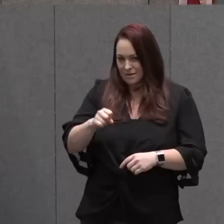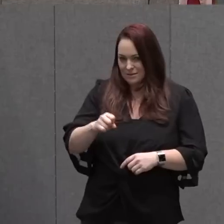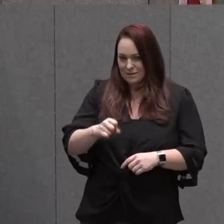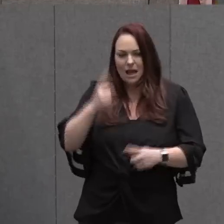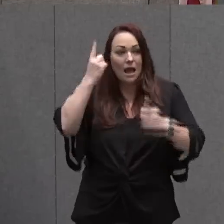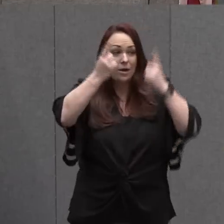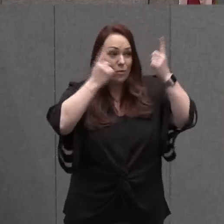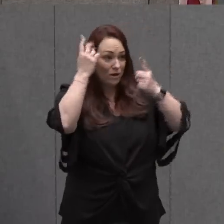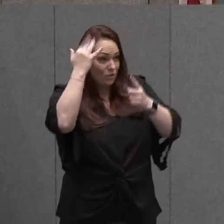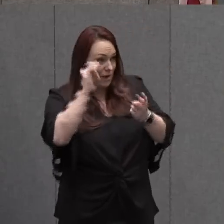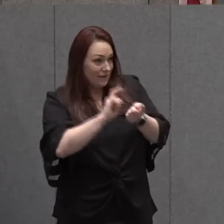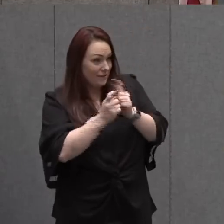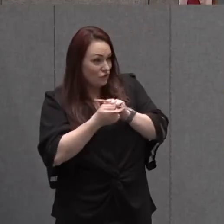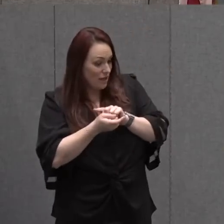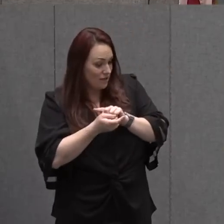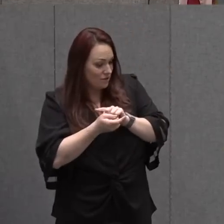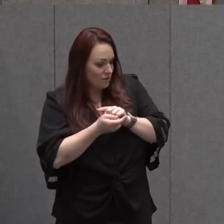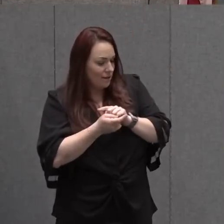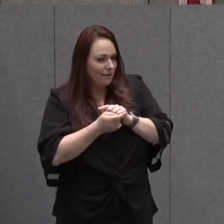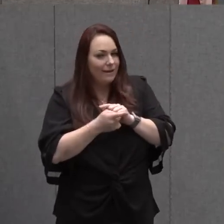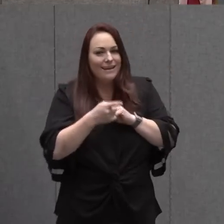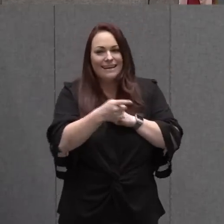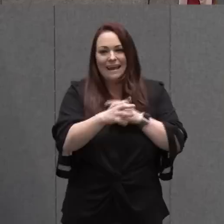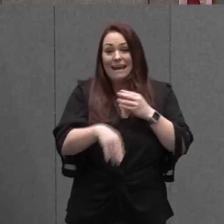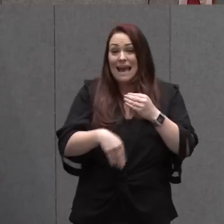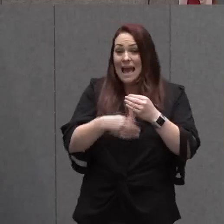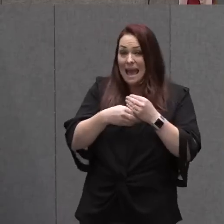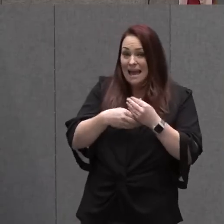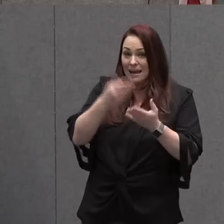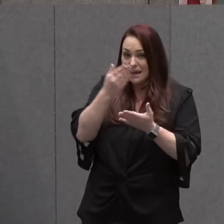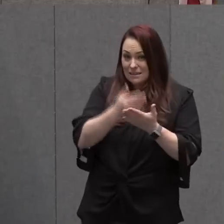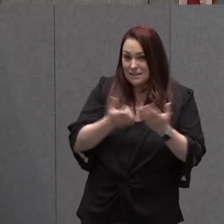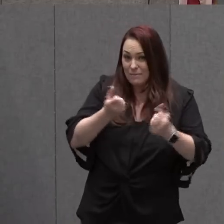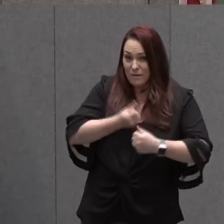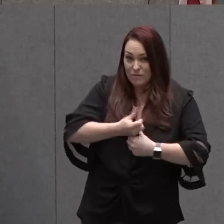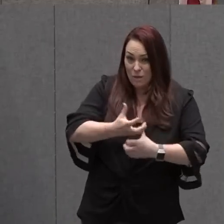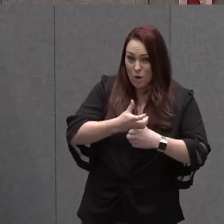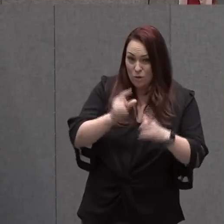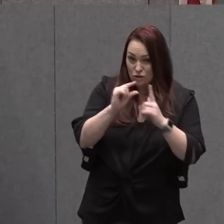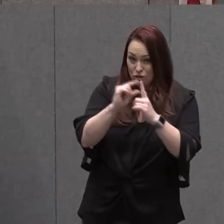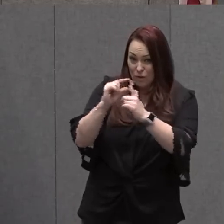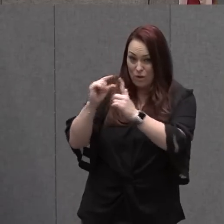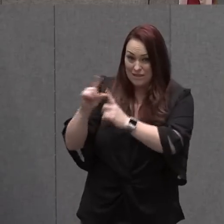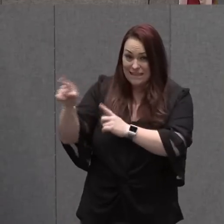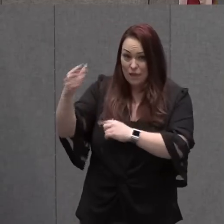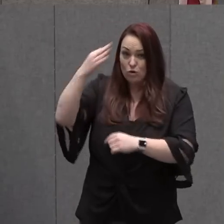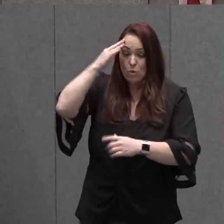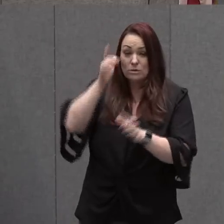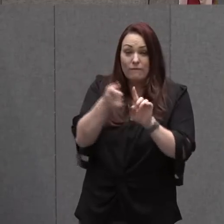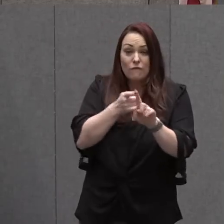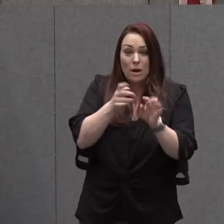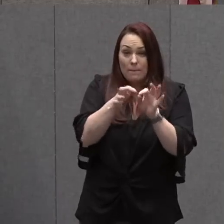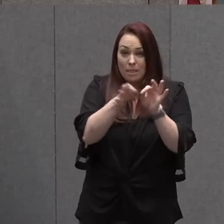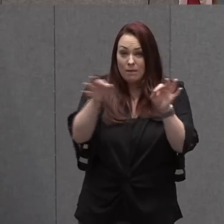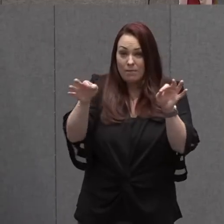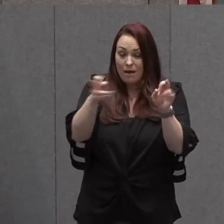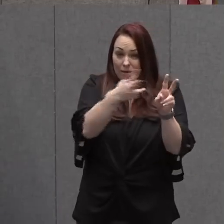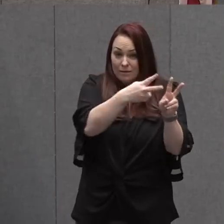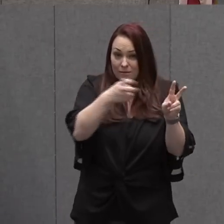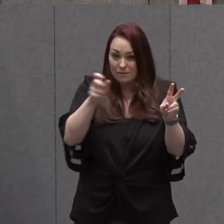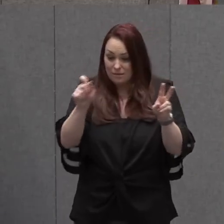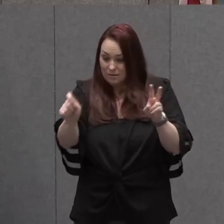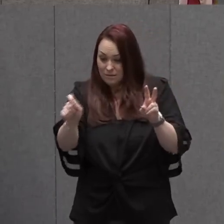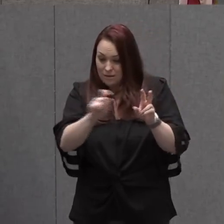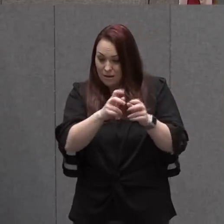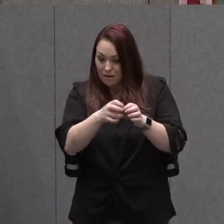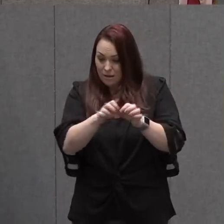He added some of the poems that he knows. He added some of those lines to make his own